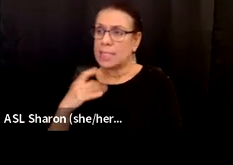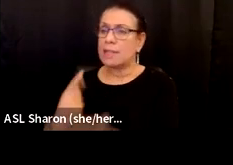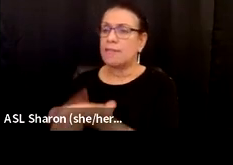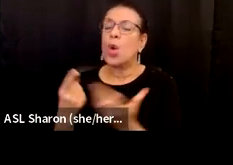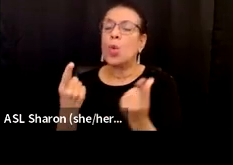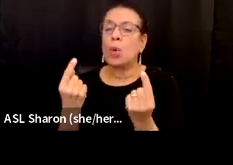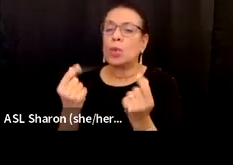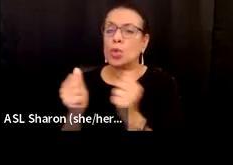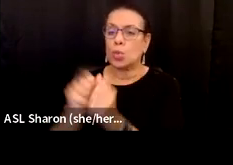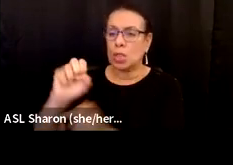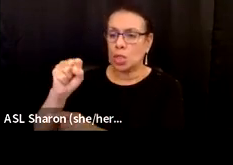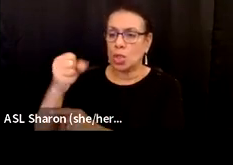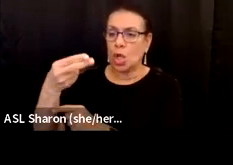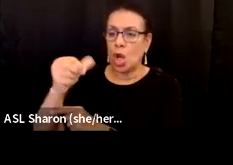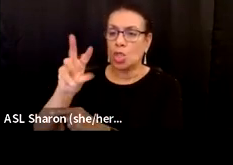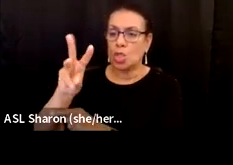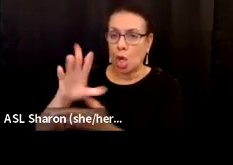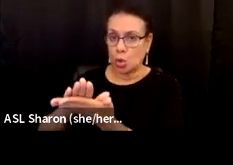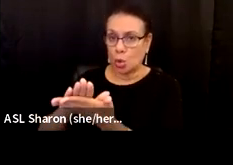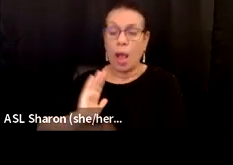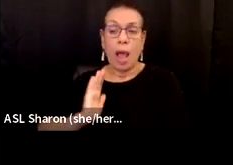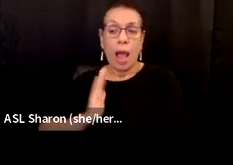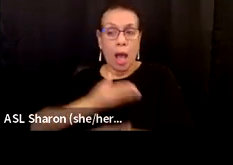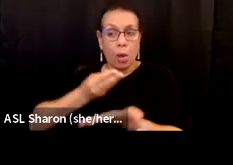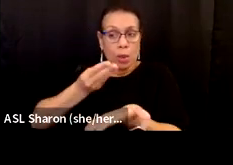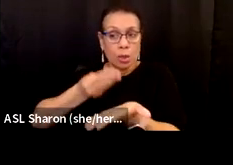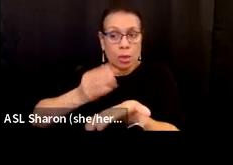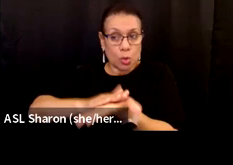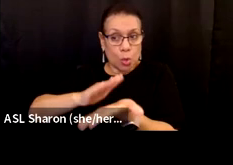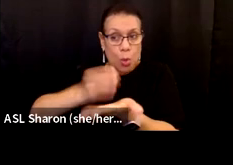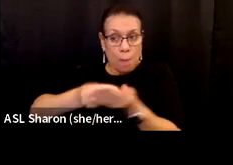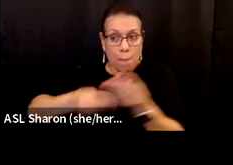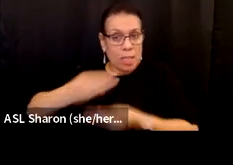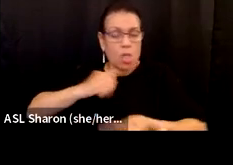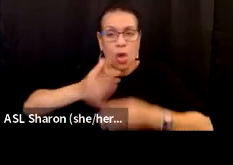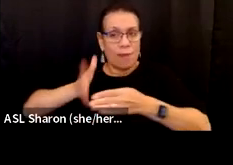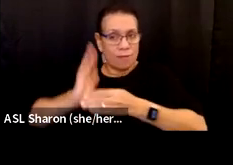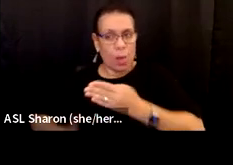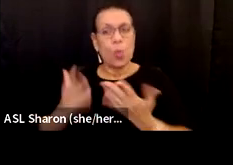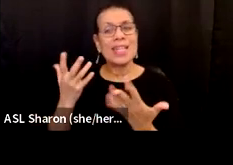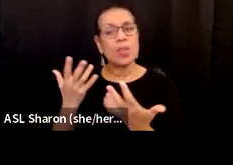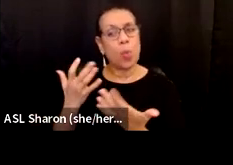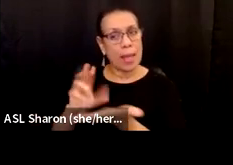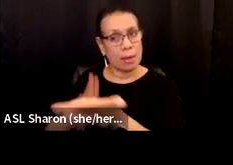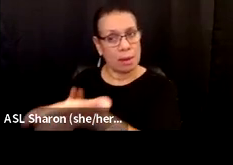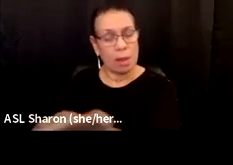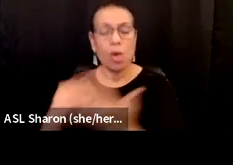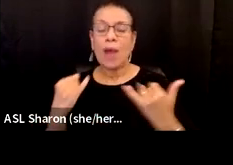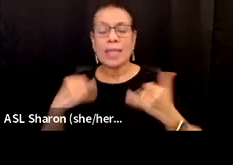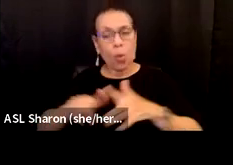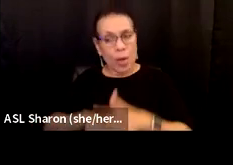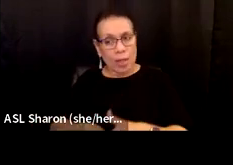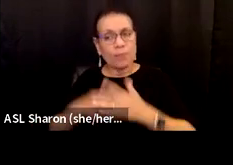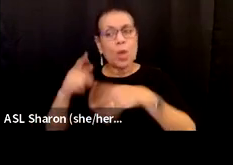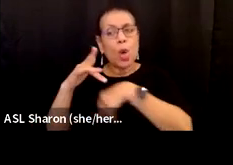you know the budget is not final until we have school committee approval and the city sign off we're very early in the budget